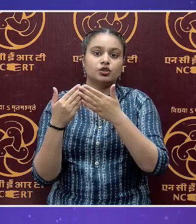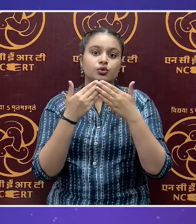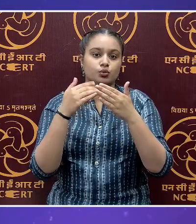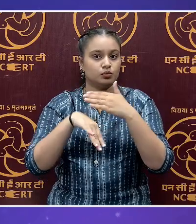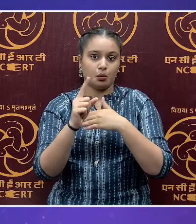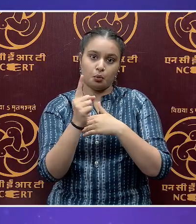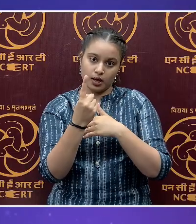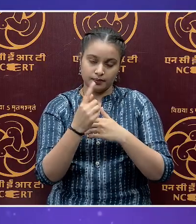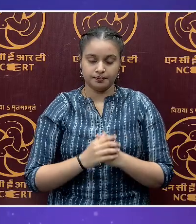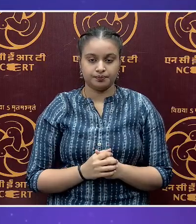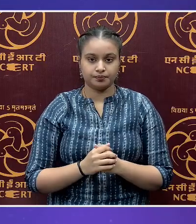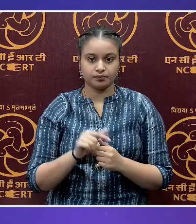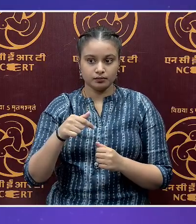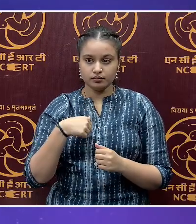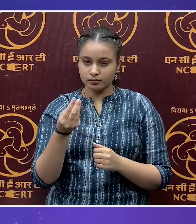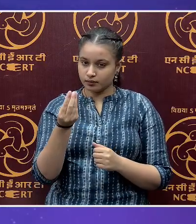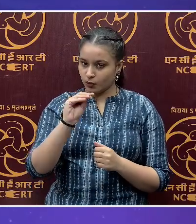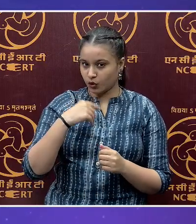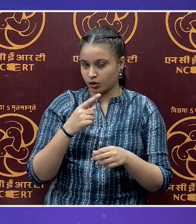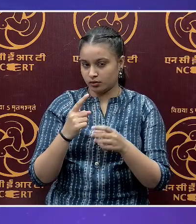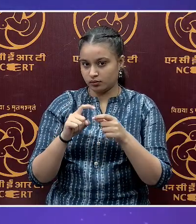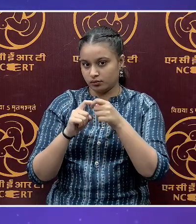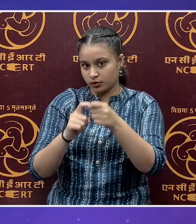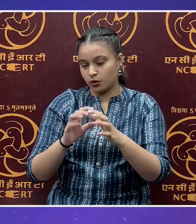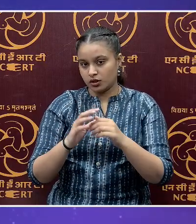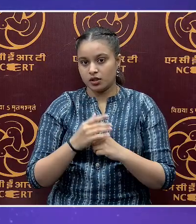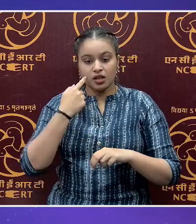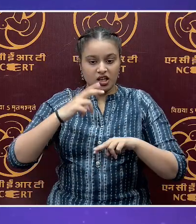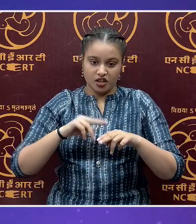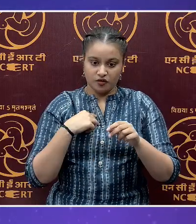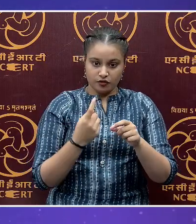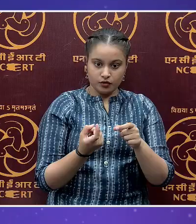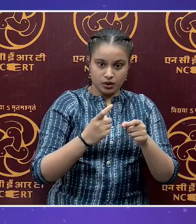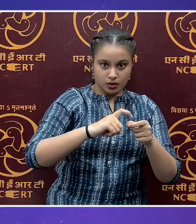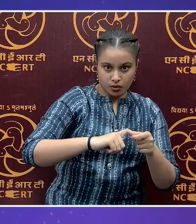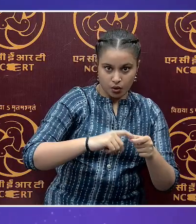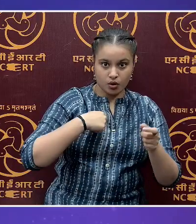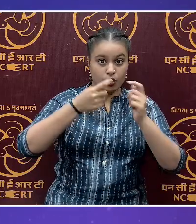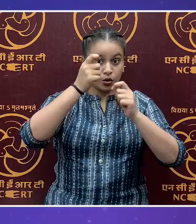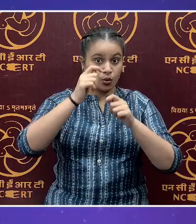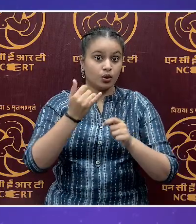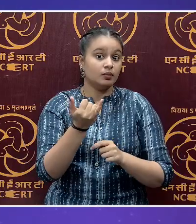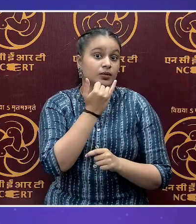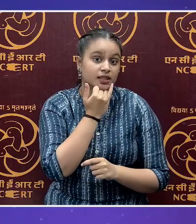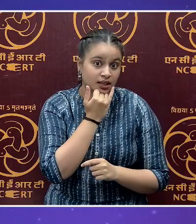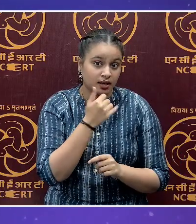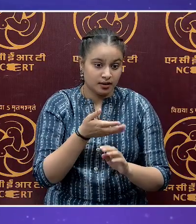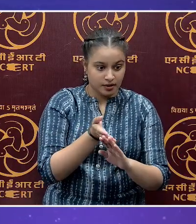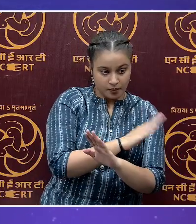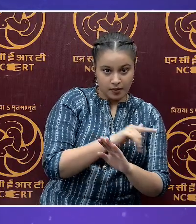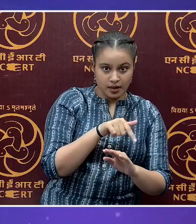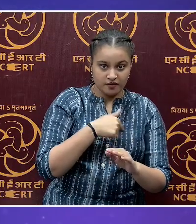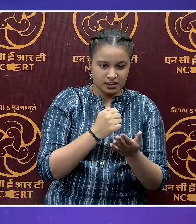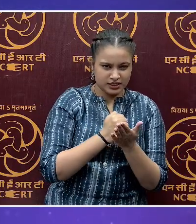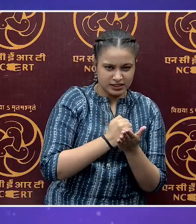Okay. One more question I have received from the viewer side, that if I log in with the wrong role, for example, previously she has